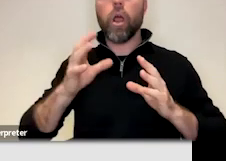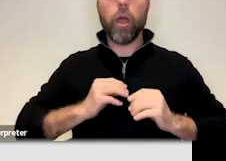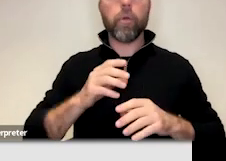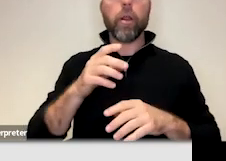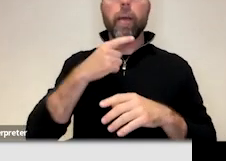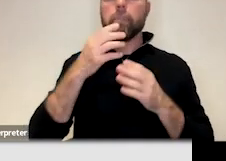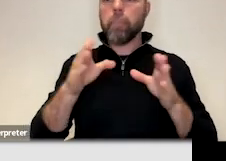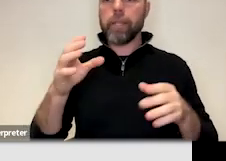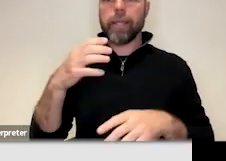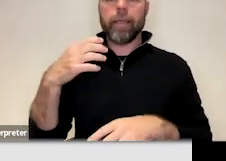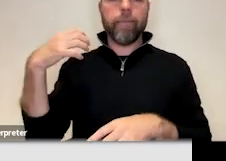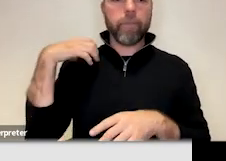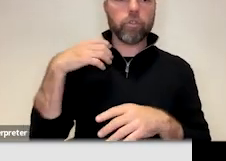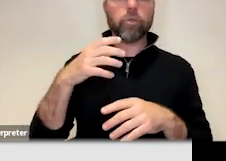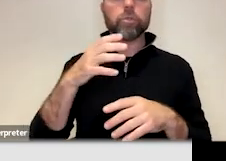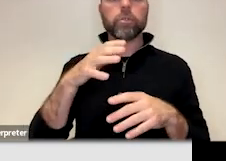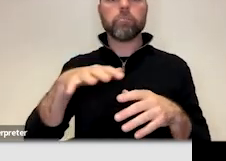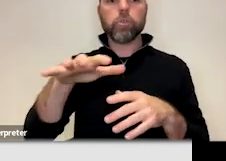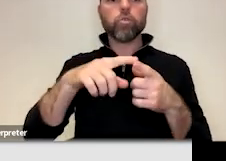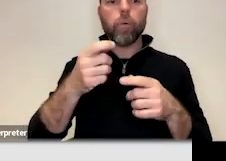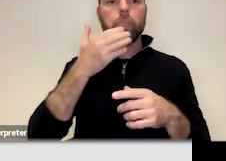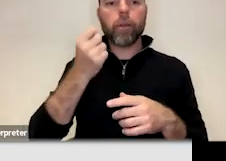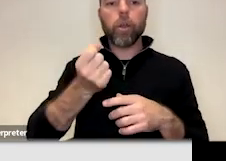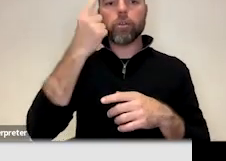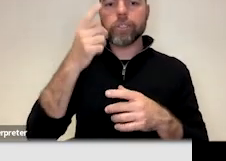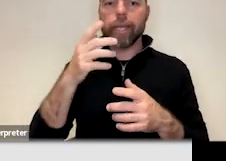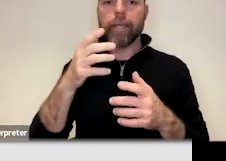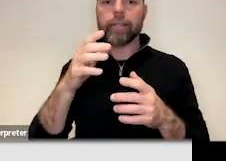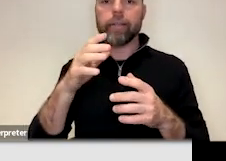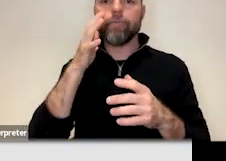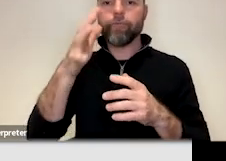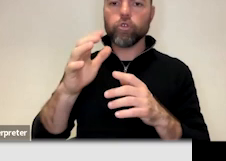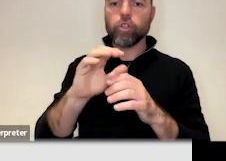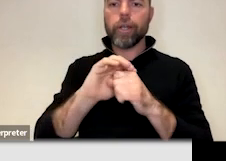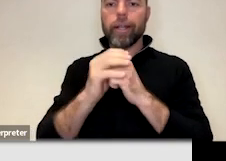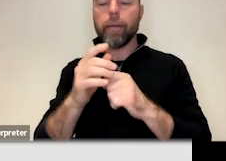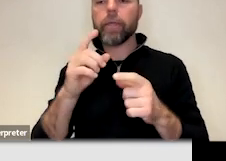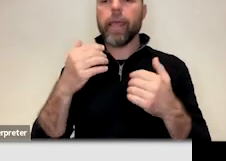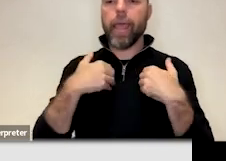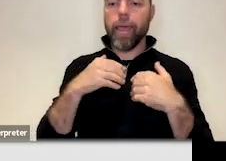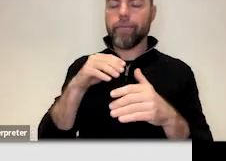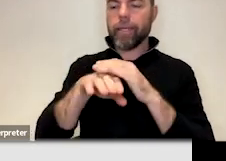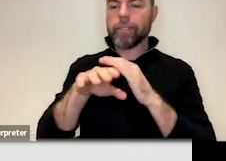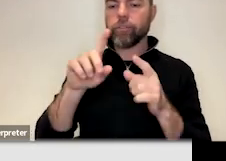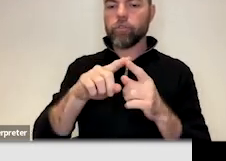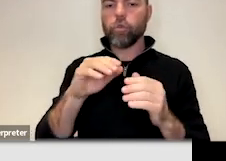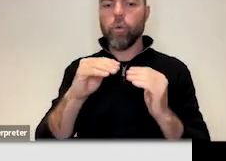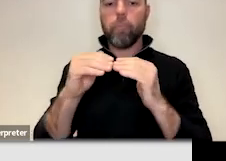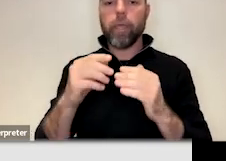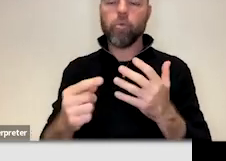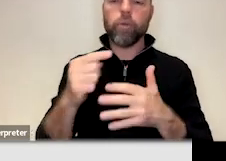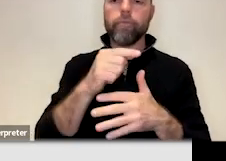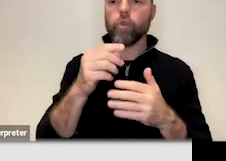to better understand future climate. So gaining access to peer-reviewed climate data sets to take a